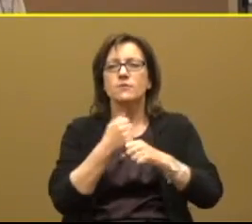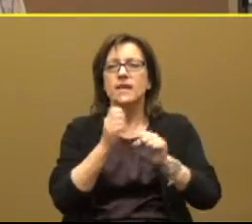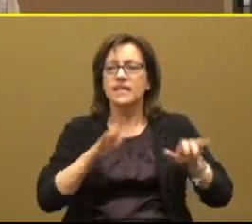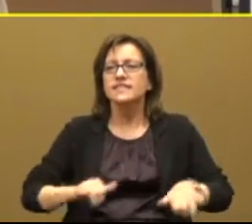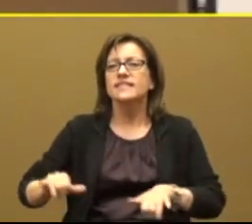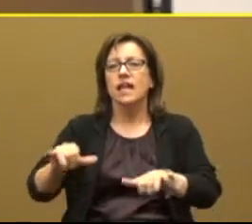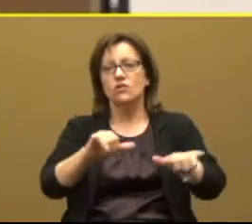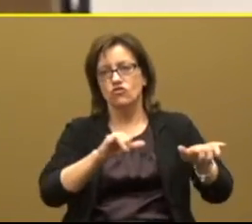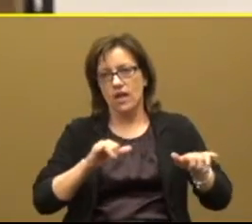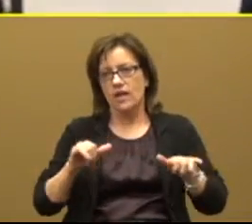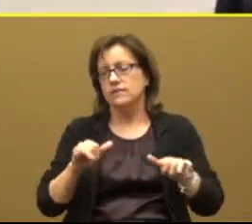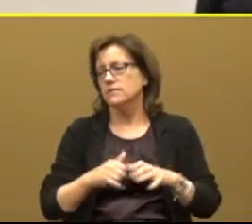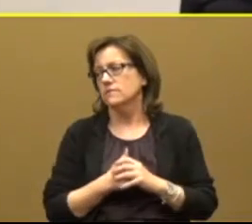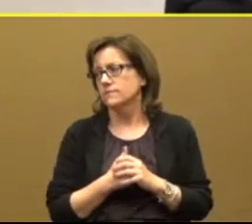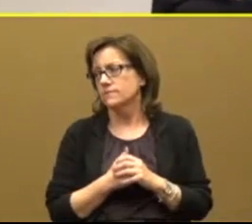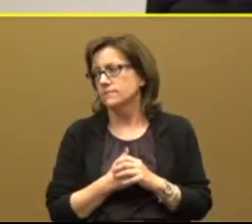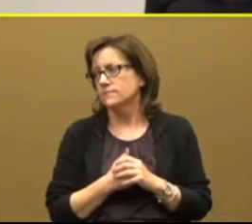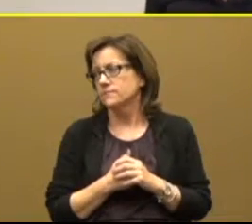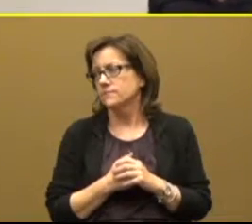Tell them what that means.